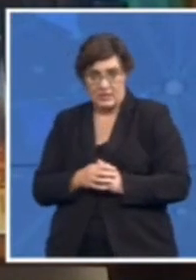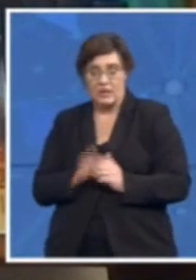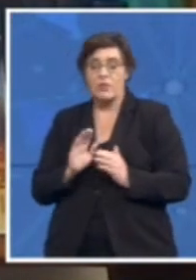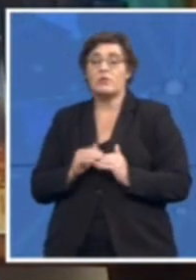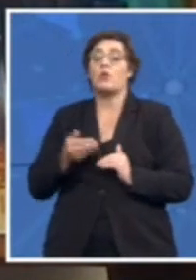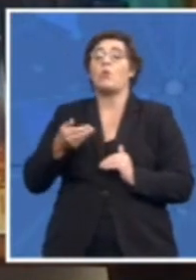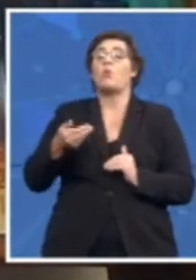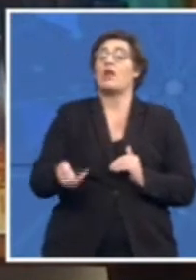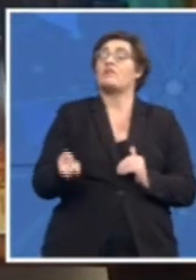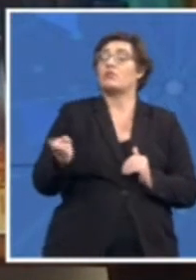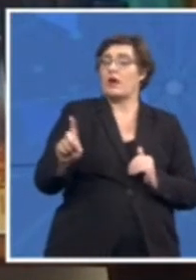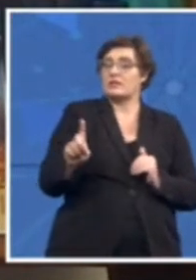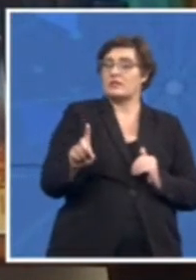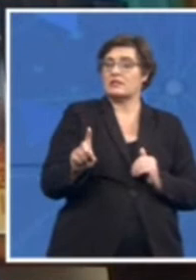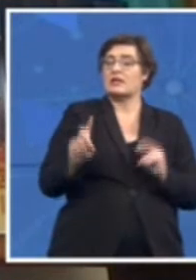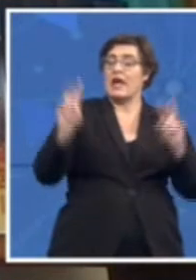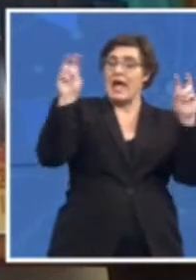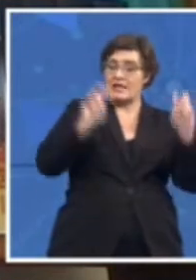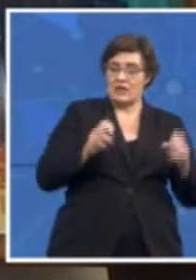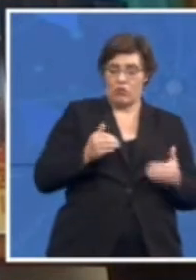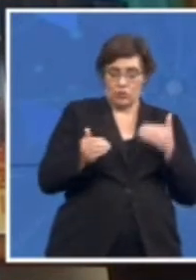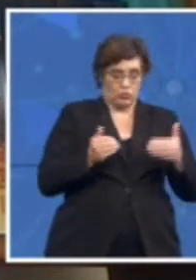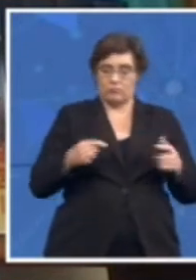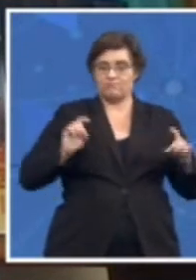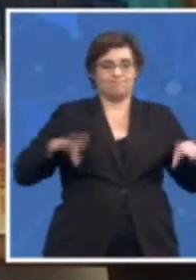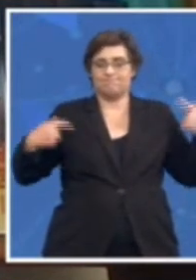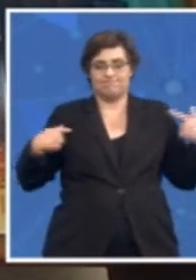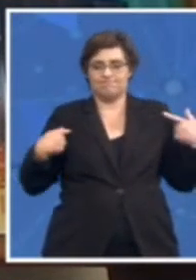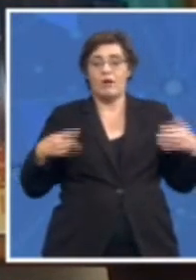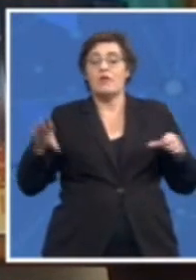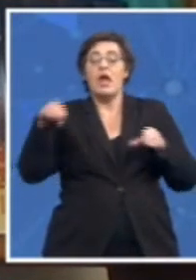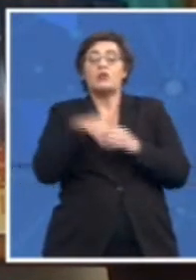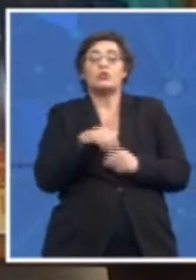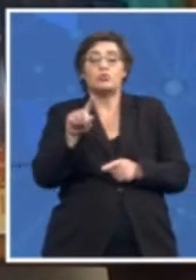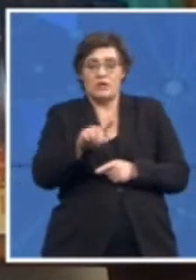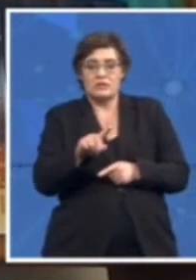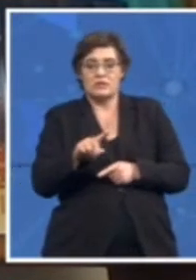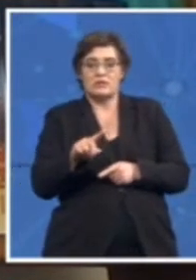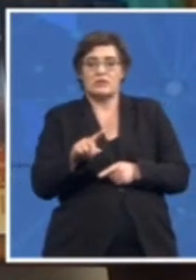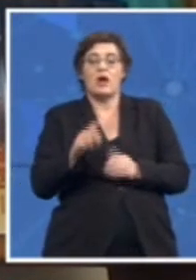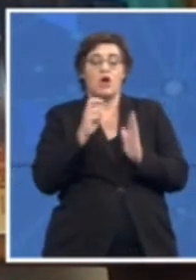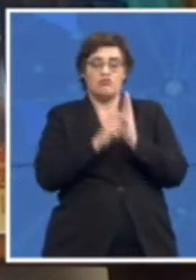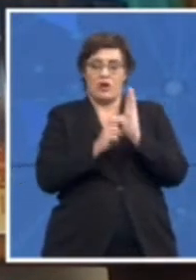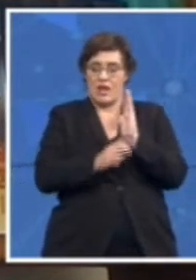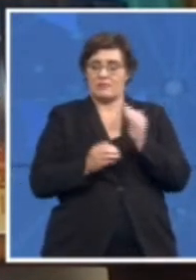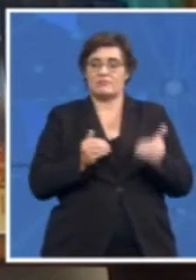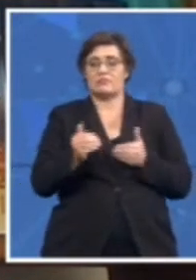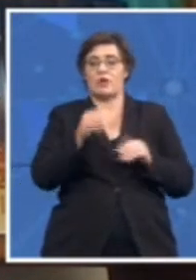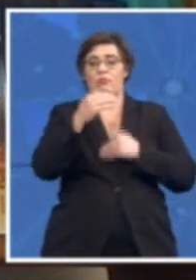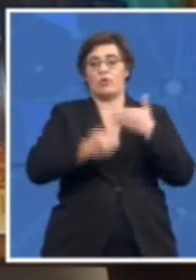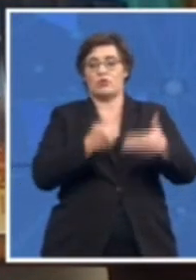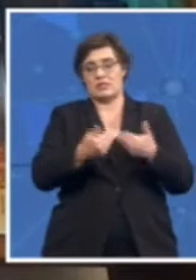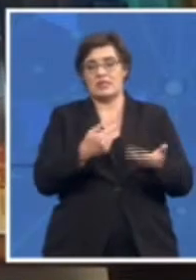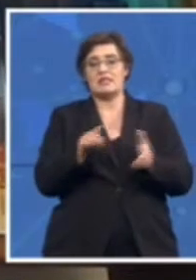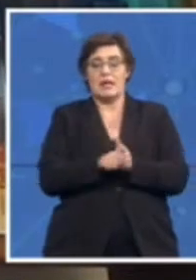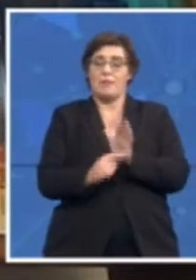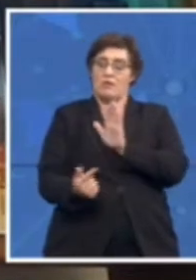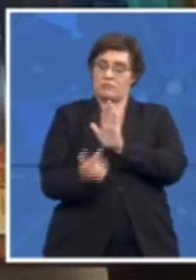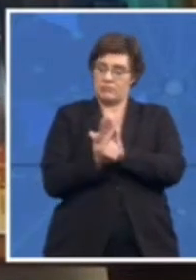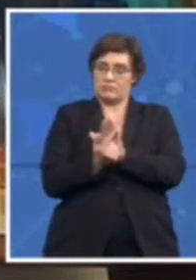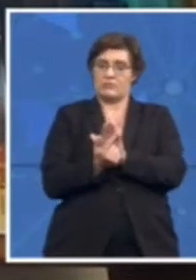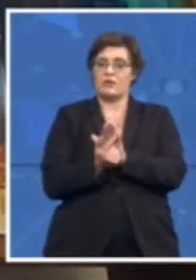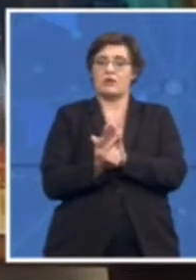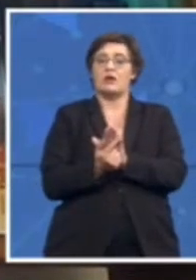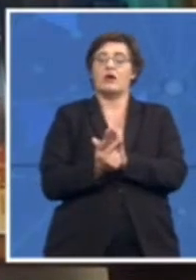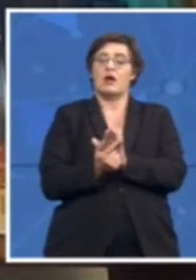control, and those include the regulatory process plus the legislative or parliament process, which will should